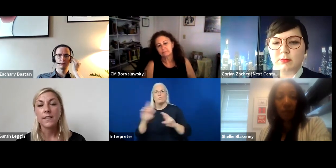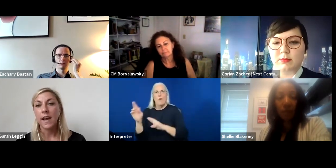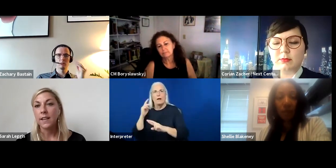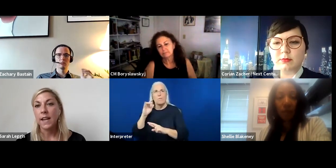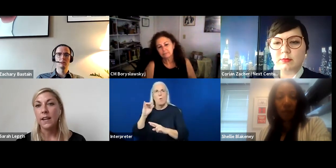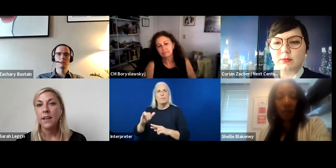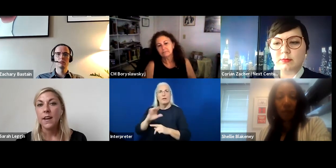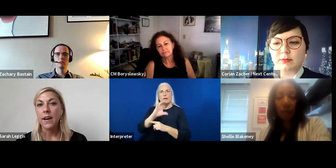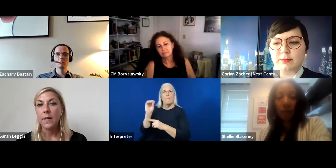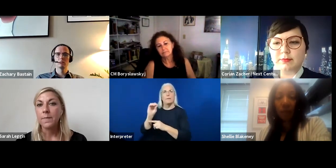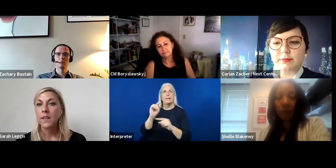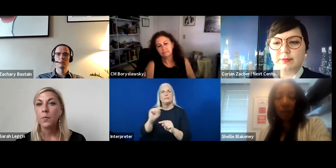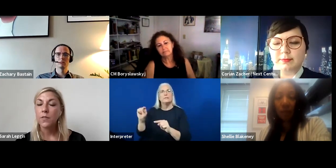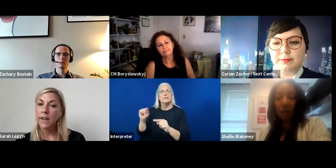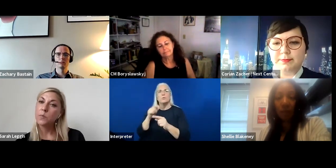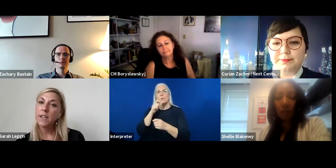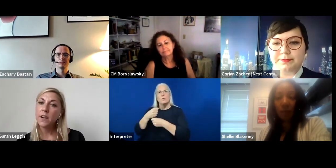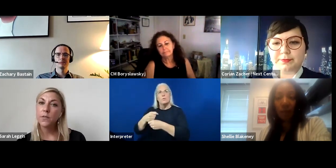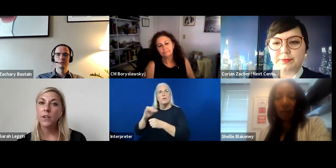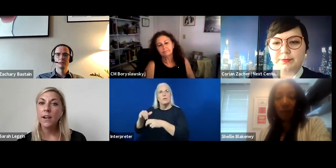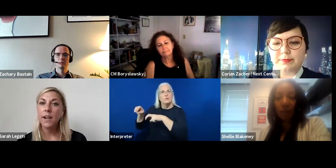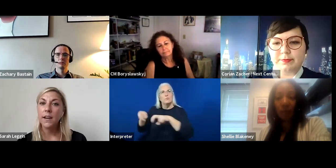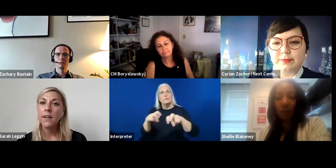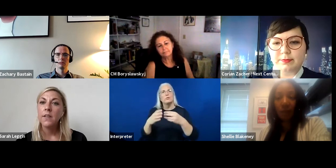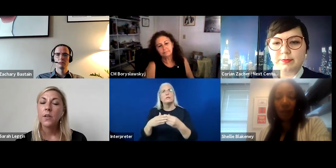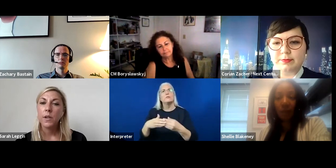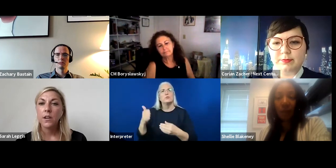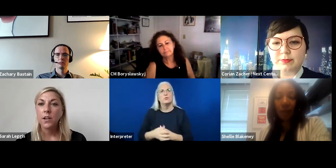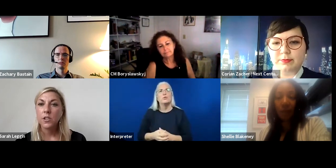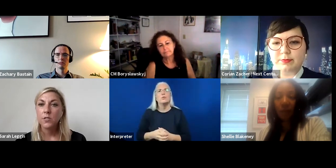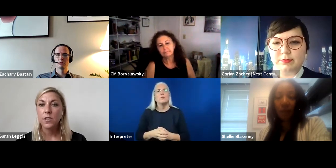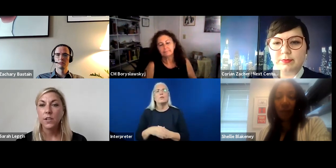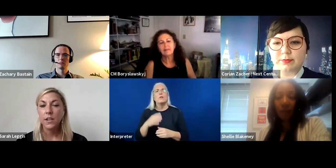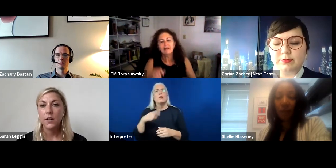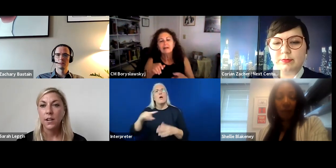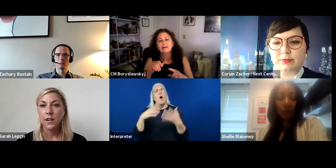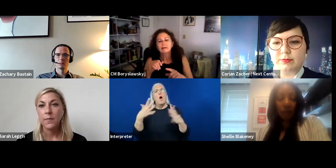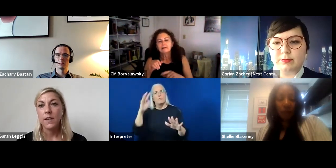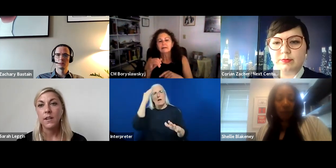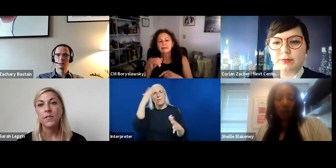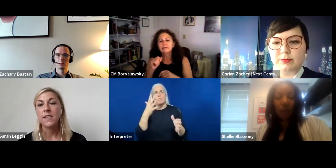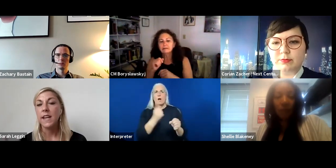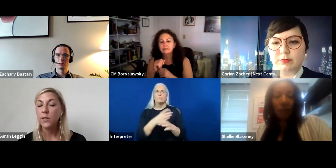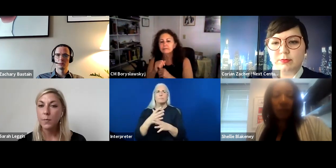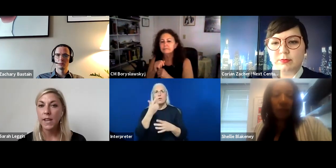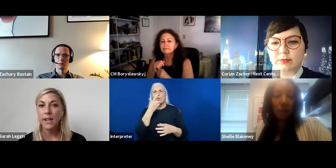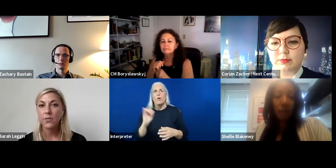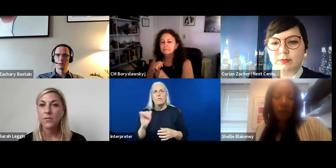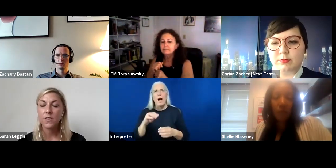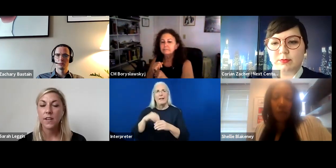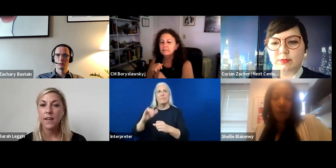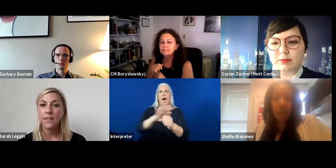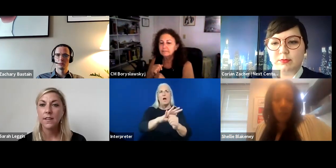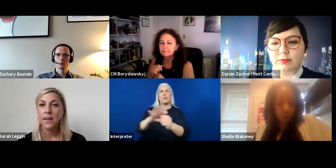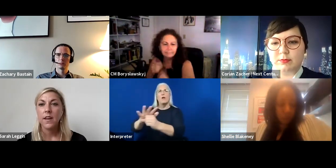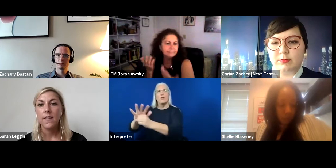what exactly your provider's plans are for your area. So I would encourage you to look at your, CTIA's website has